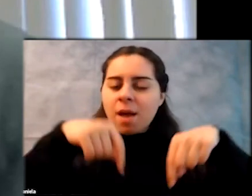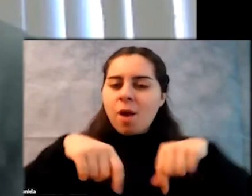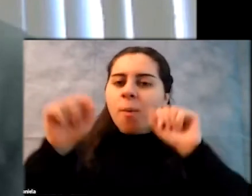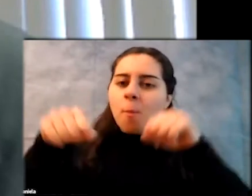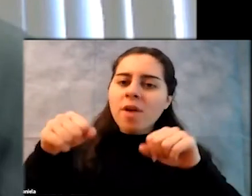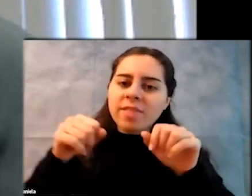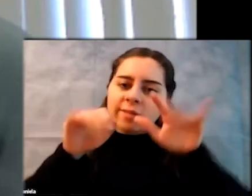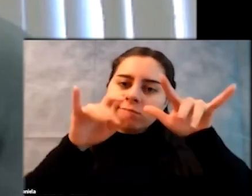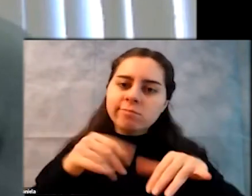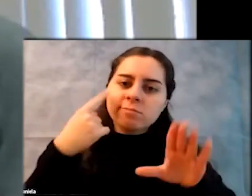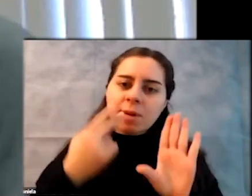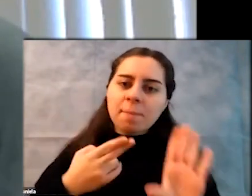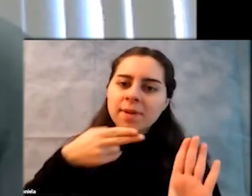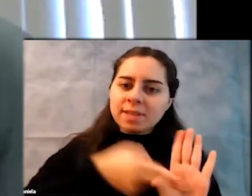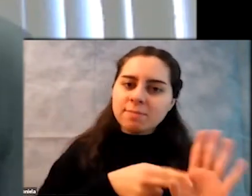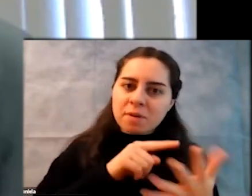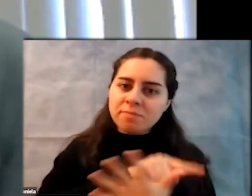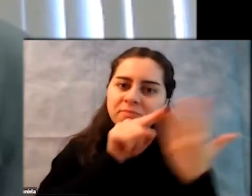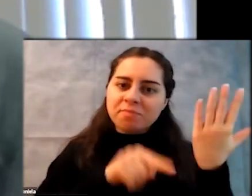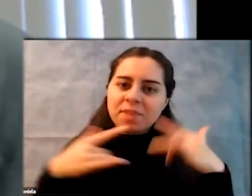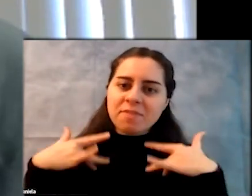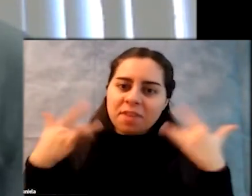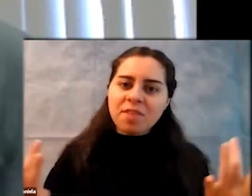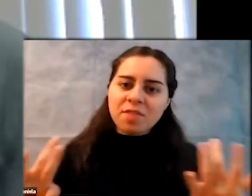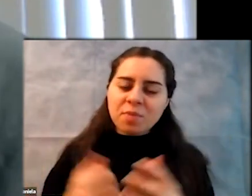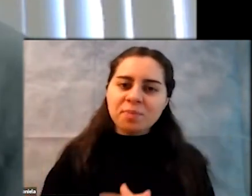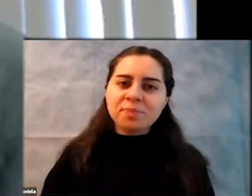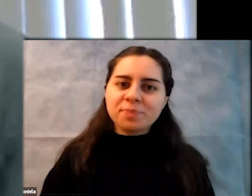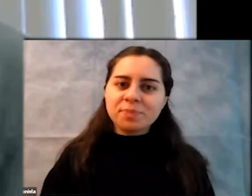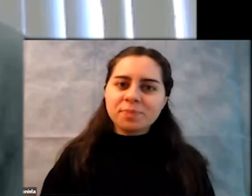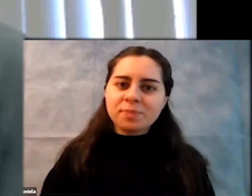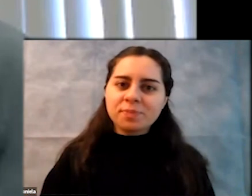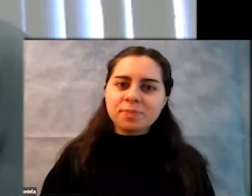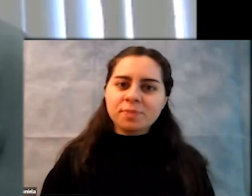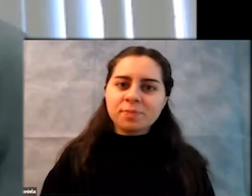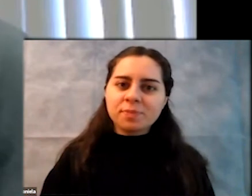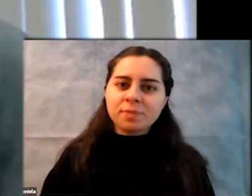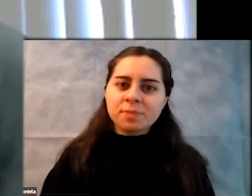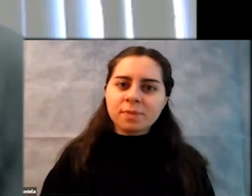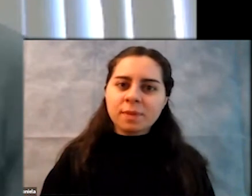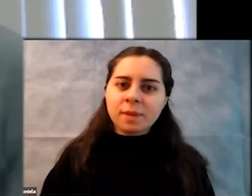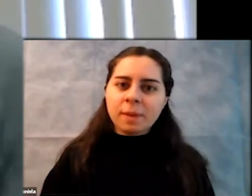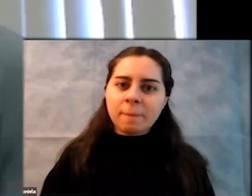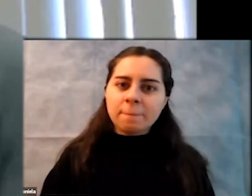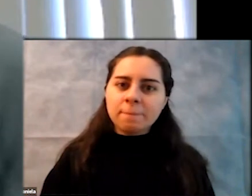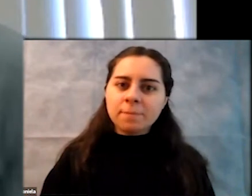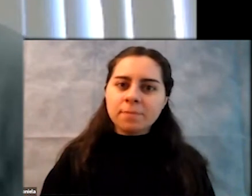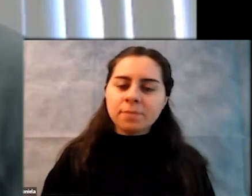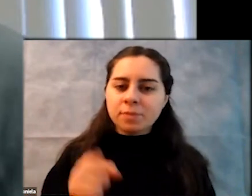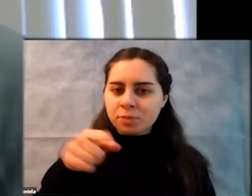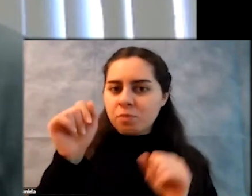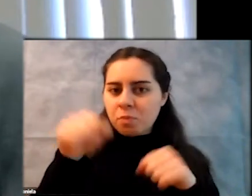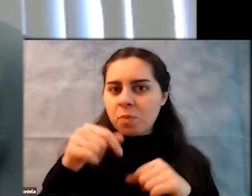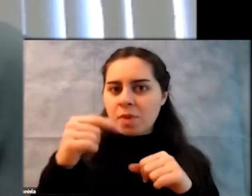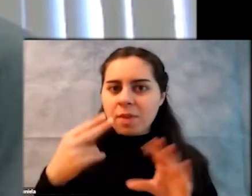and come see something that you might want to look for yourself. Oh, I'm so sorry. I'm having a